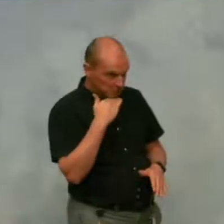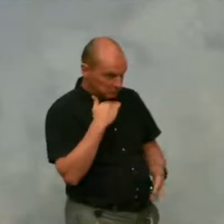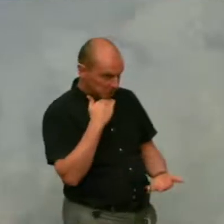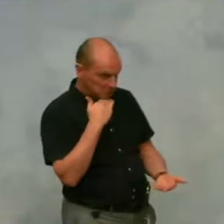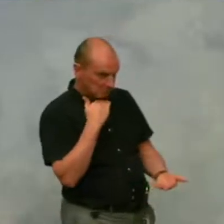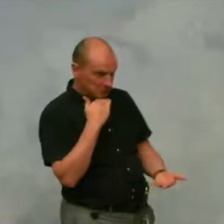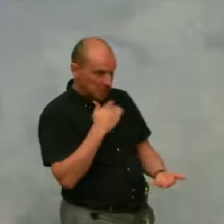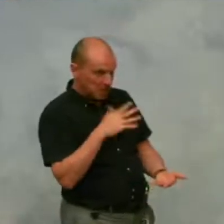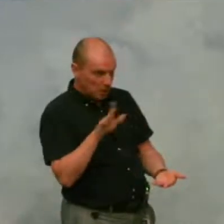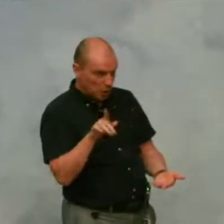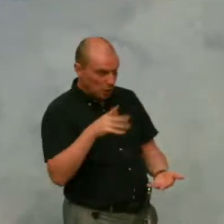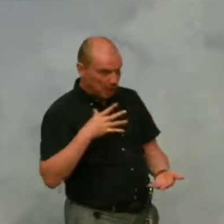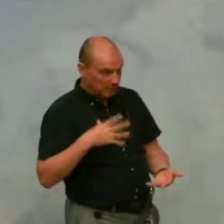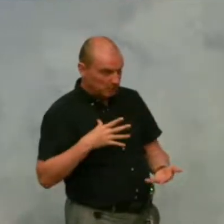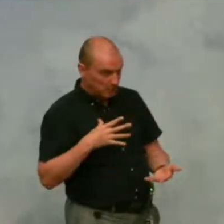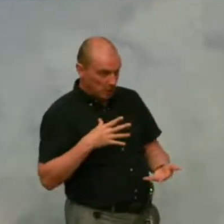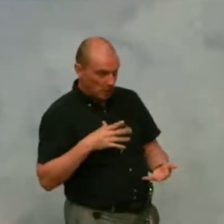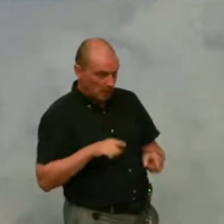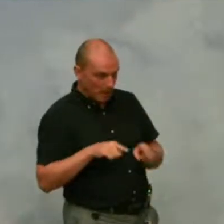as well, which is tough?